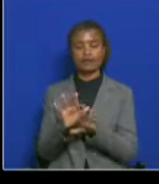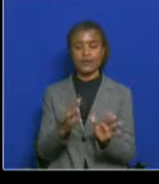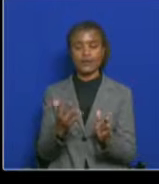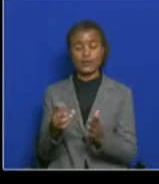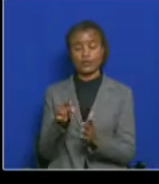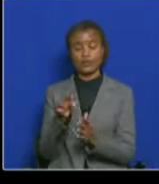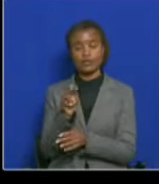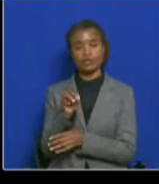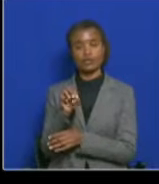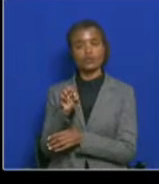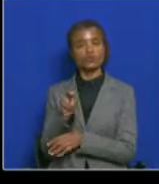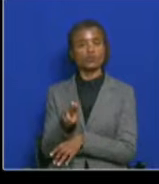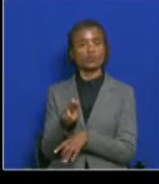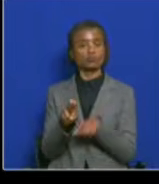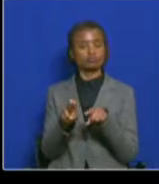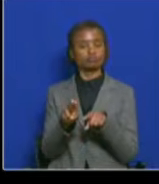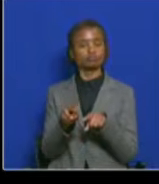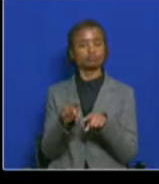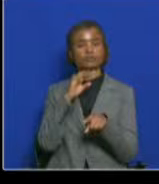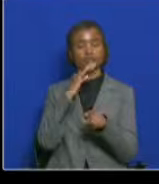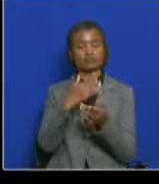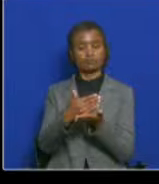the SMADA